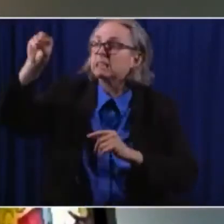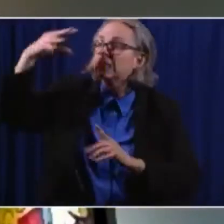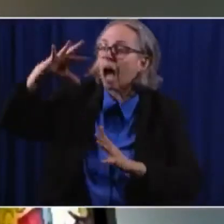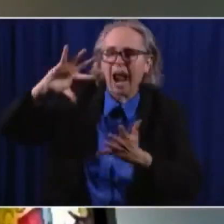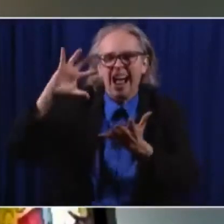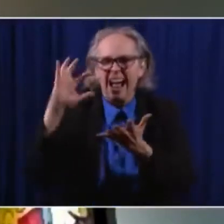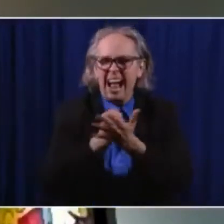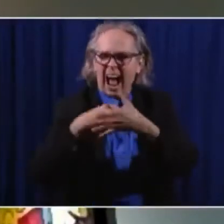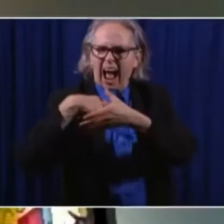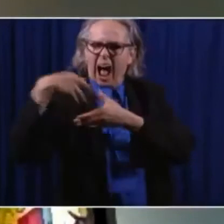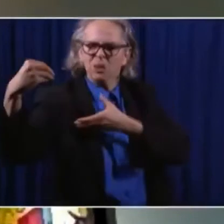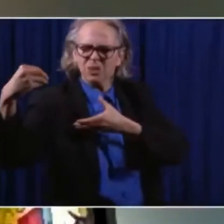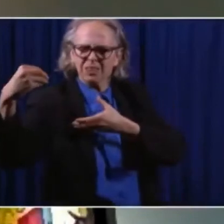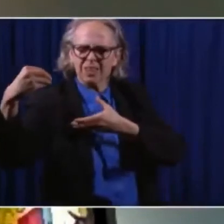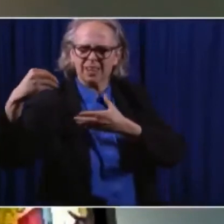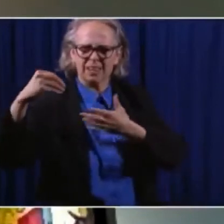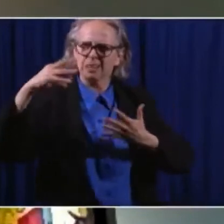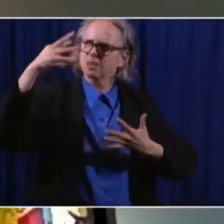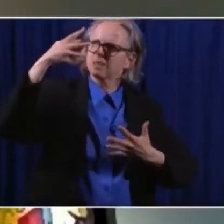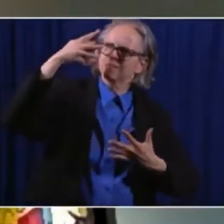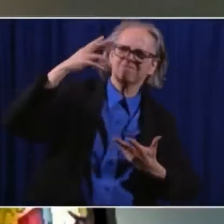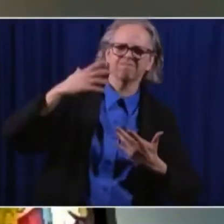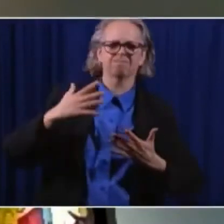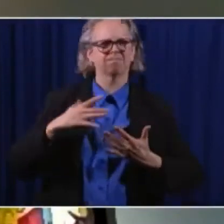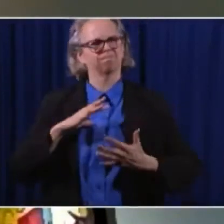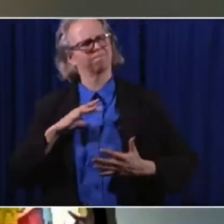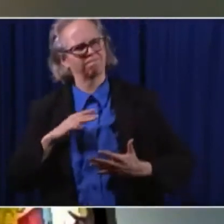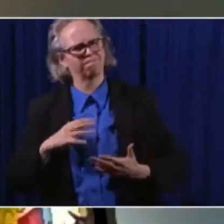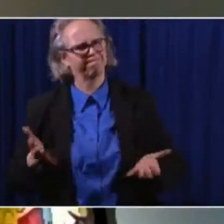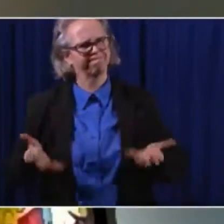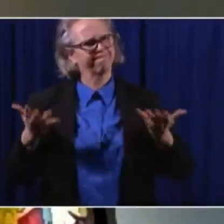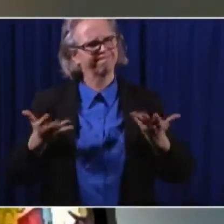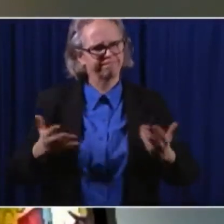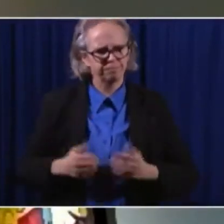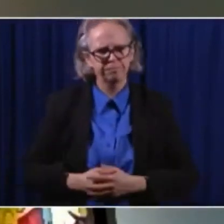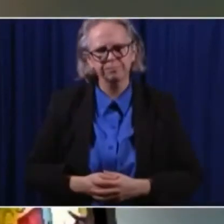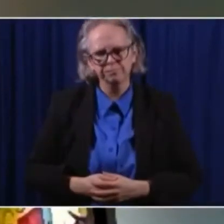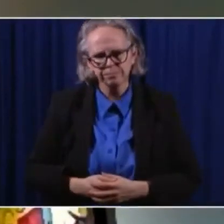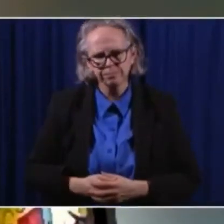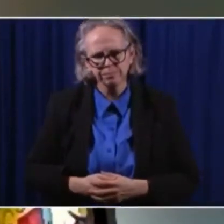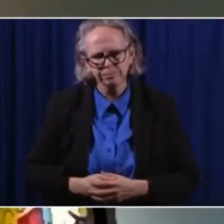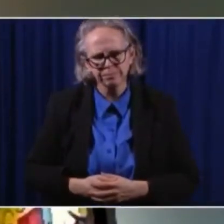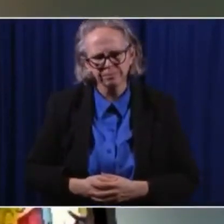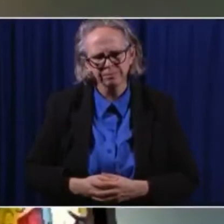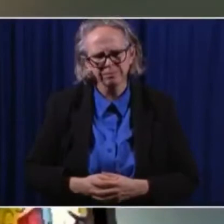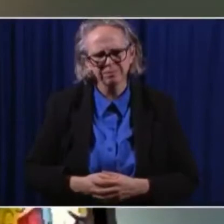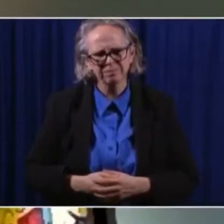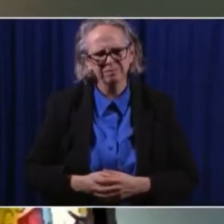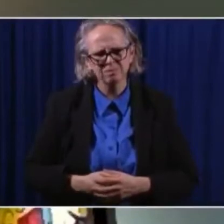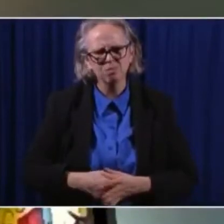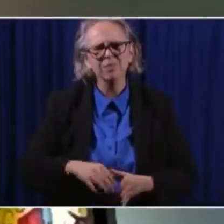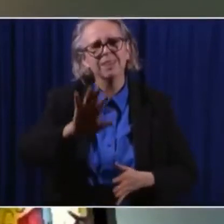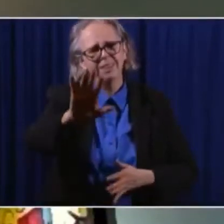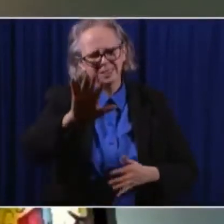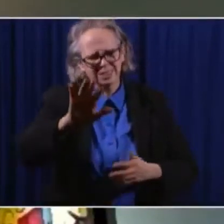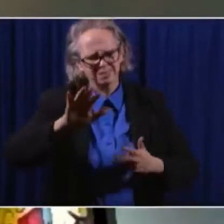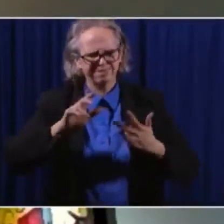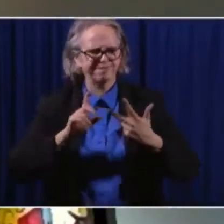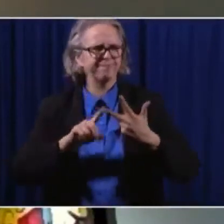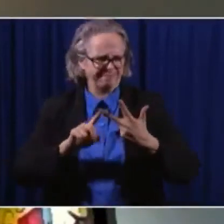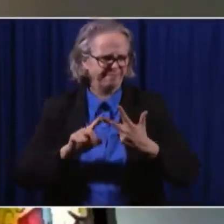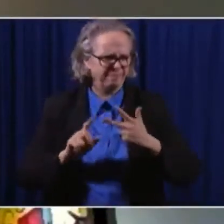are good things for us physically. And then the other thing I'll just mention quickly today is prioritizing time for your